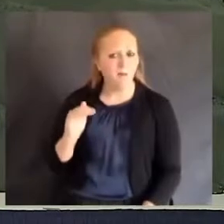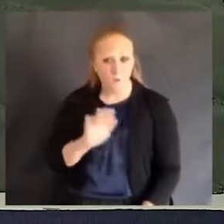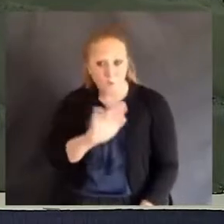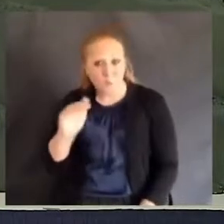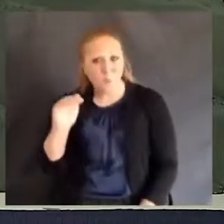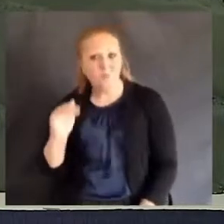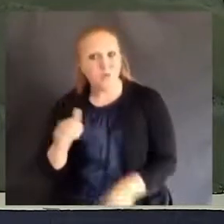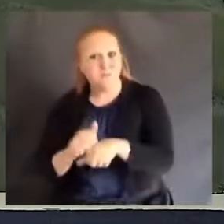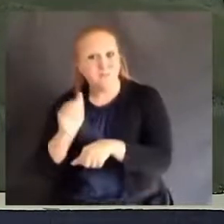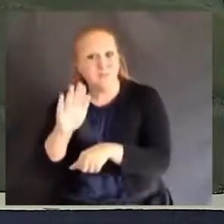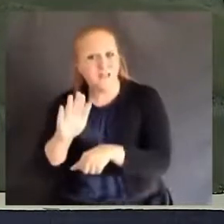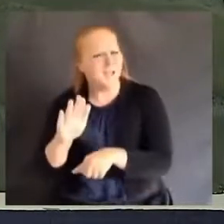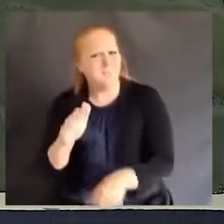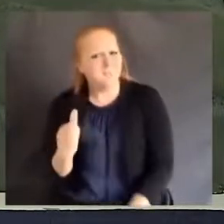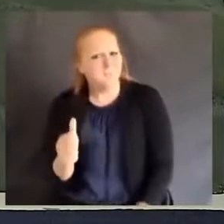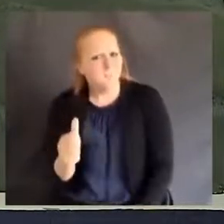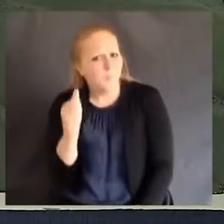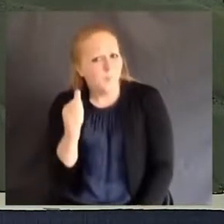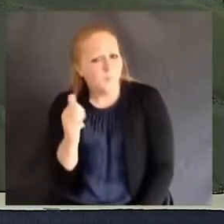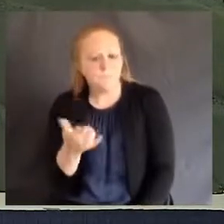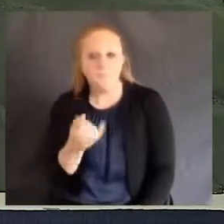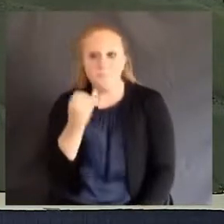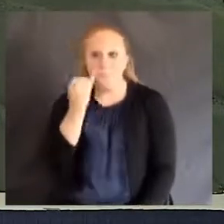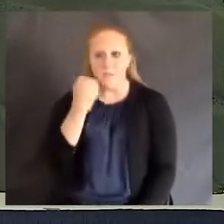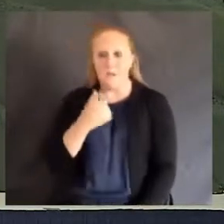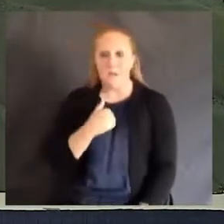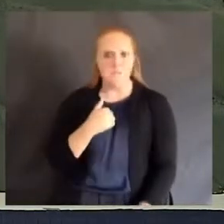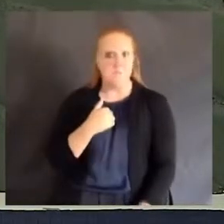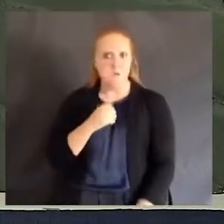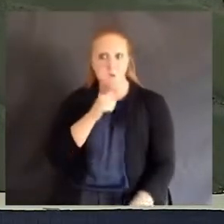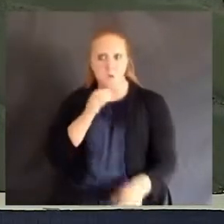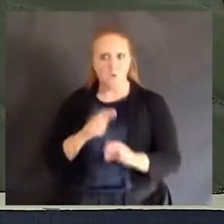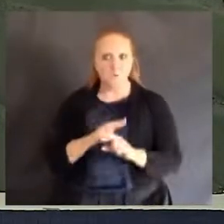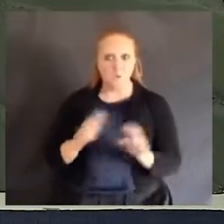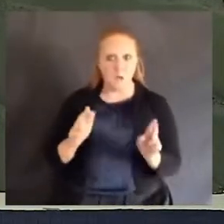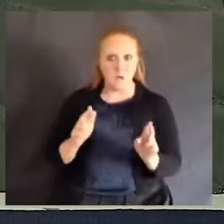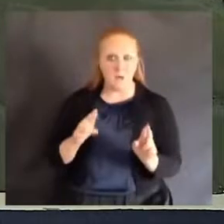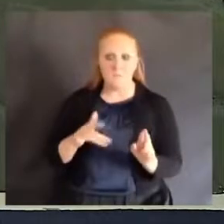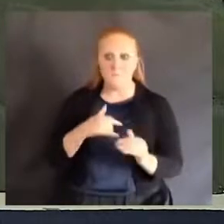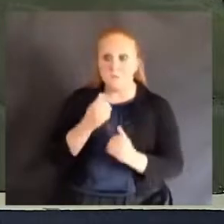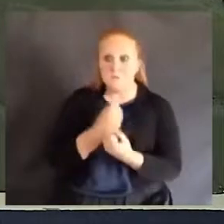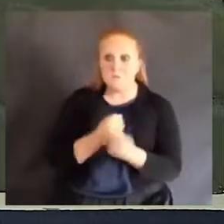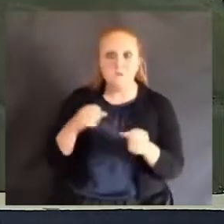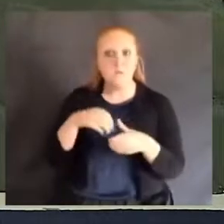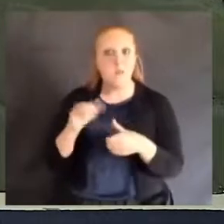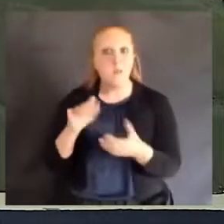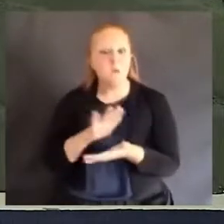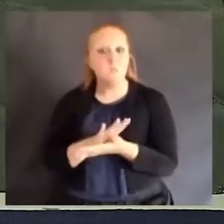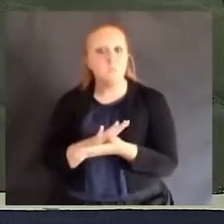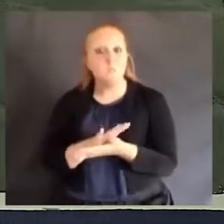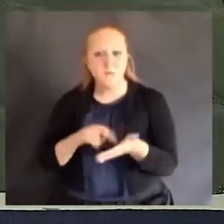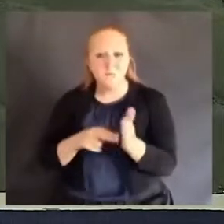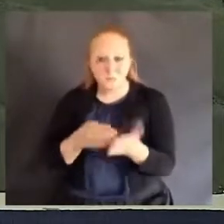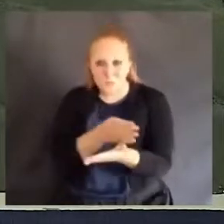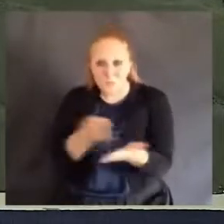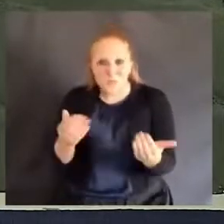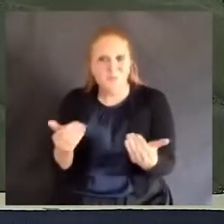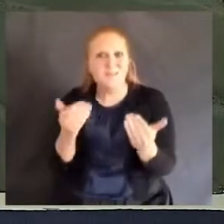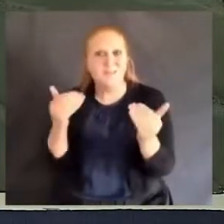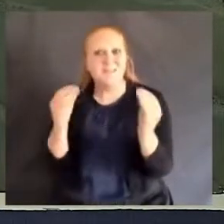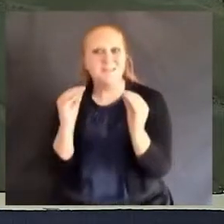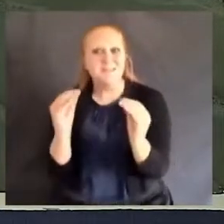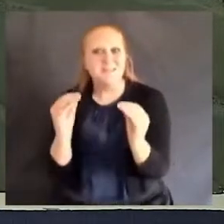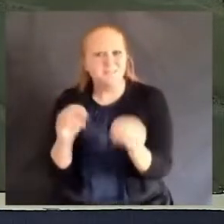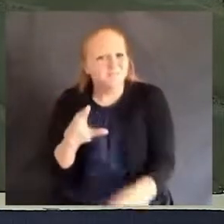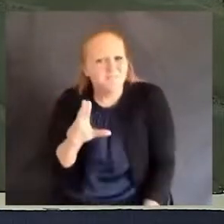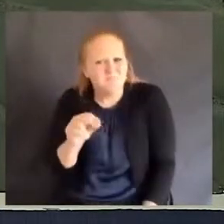that school, I wouldn't ask anyone else to be a school teacher in that school. It's that simple. When we